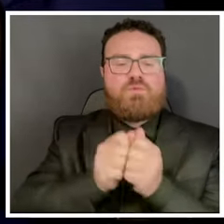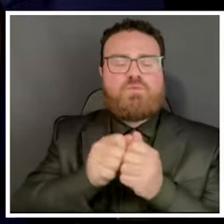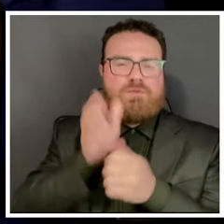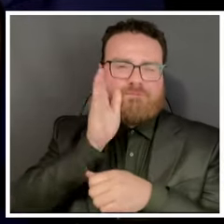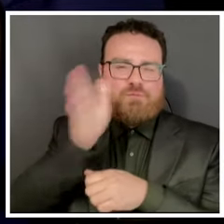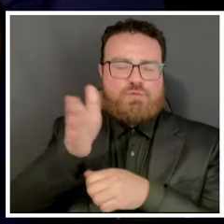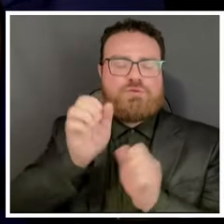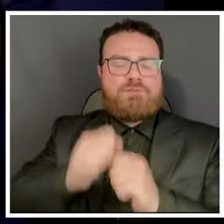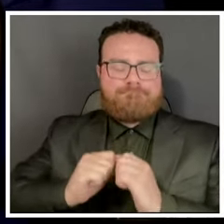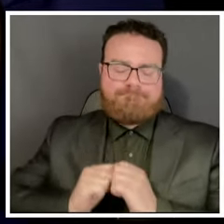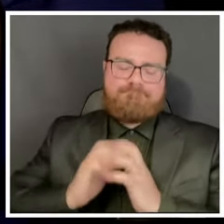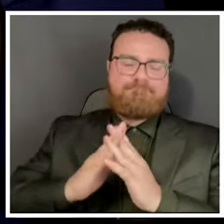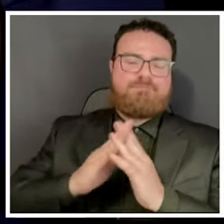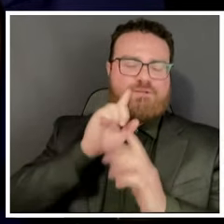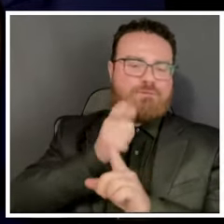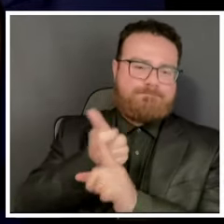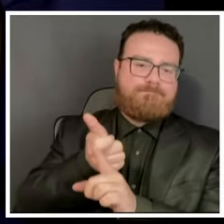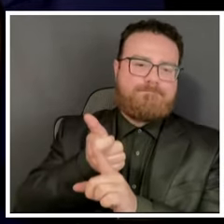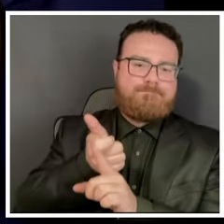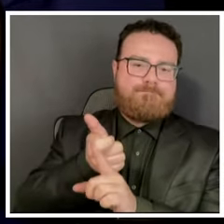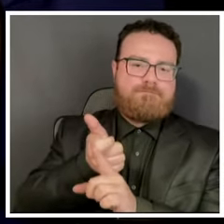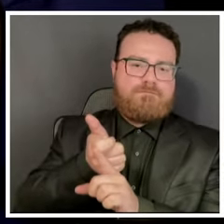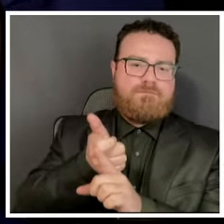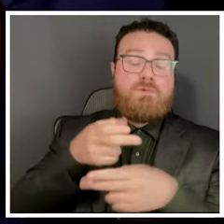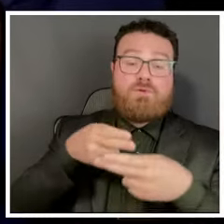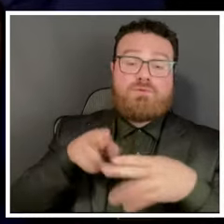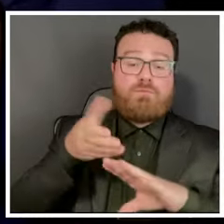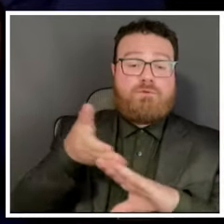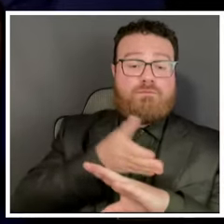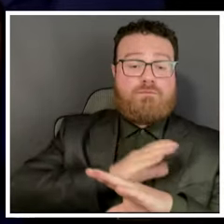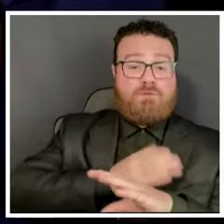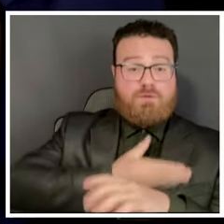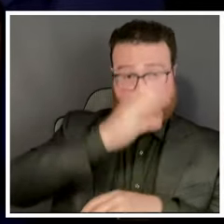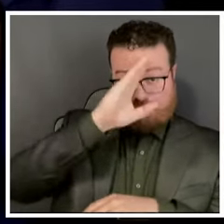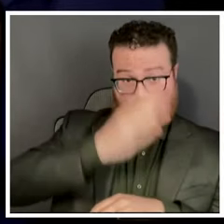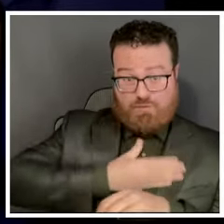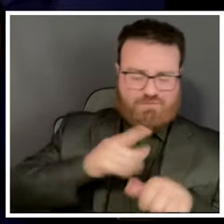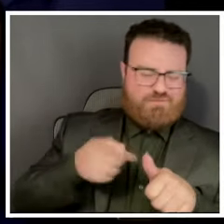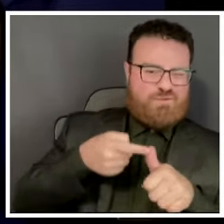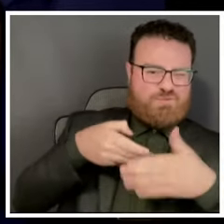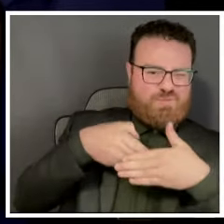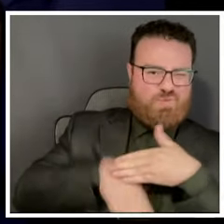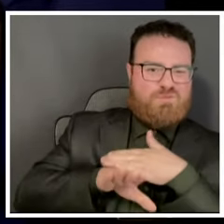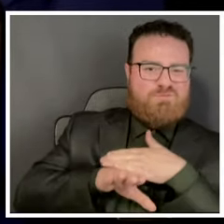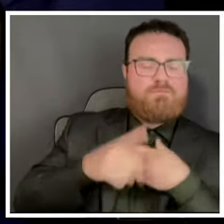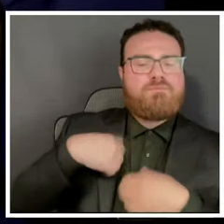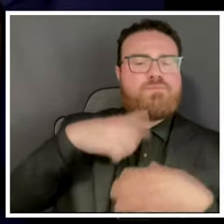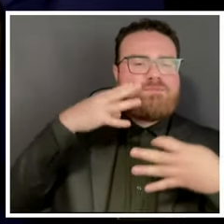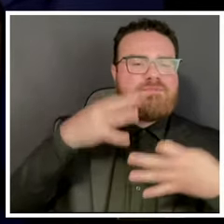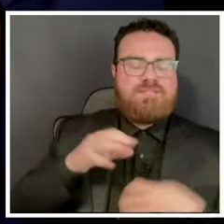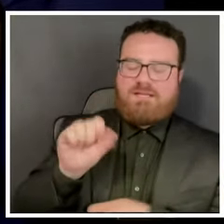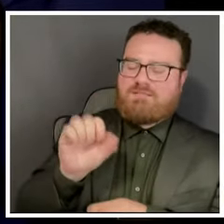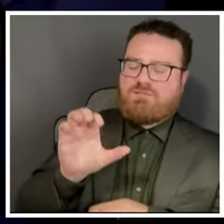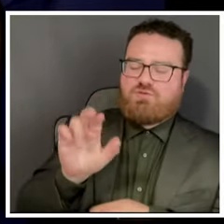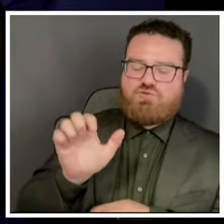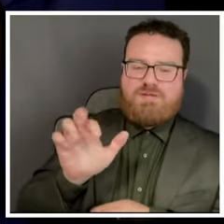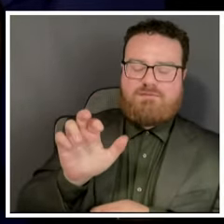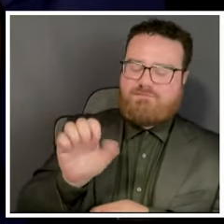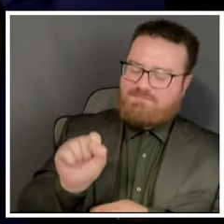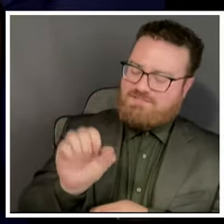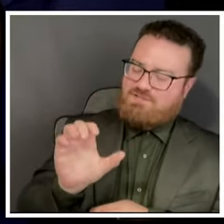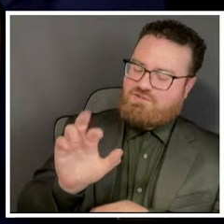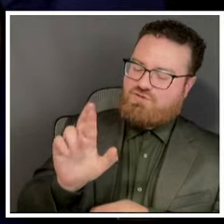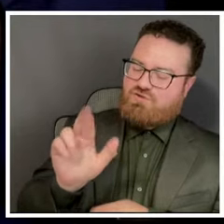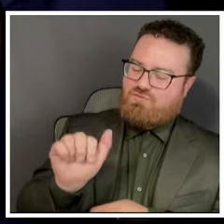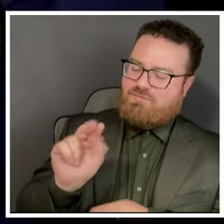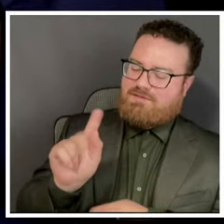Shortly before our first daughter was born, we decided that Scranton would be the place where we would raise our family. We